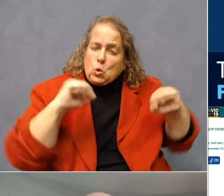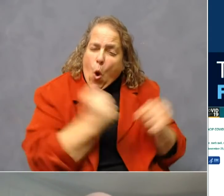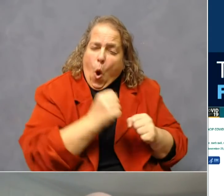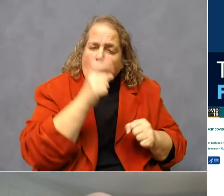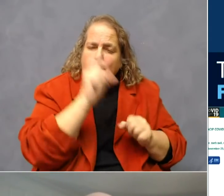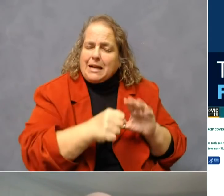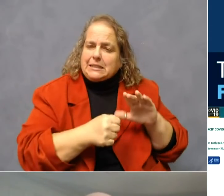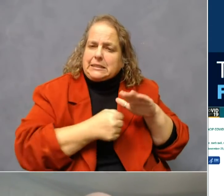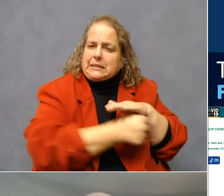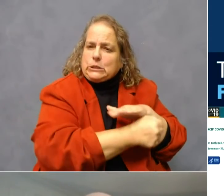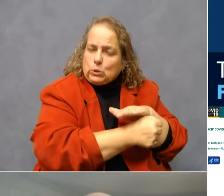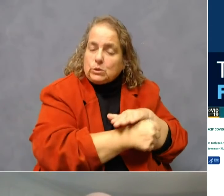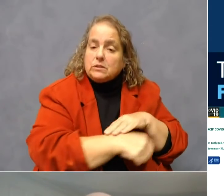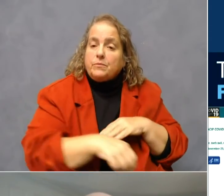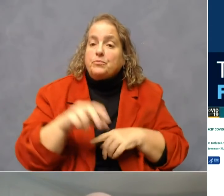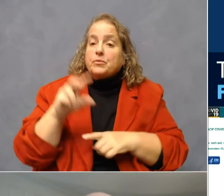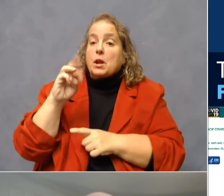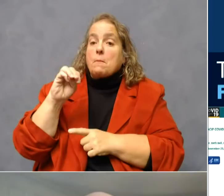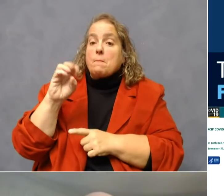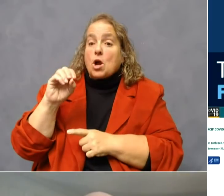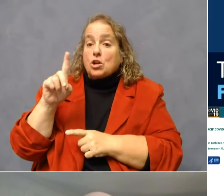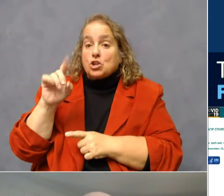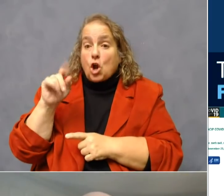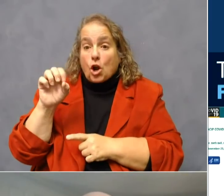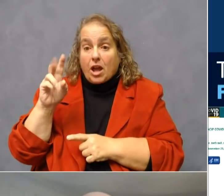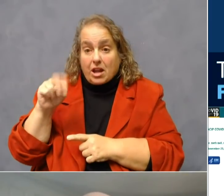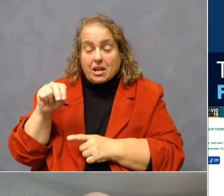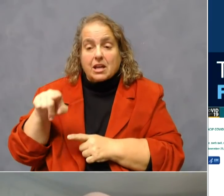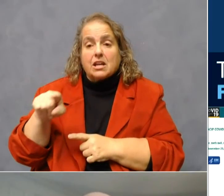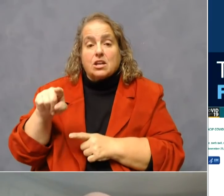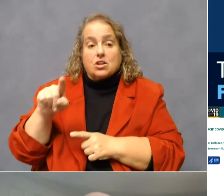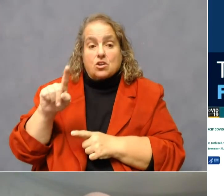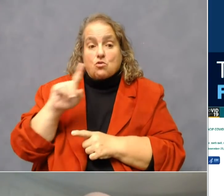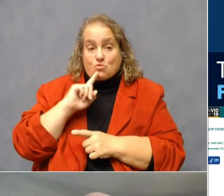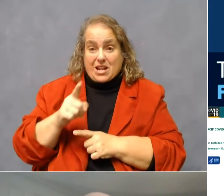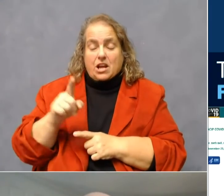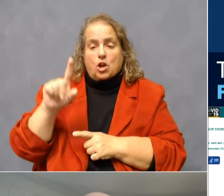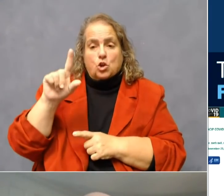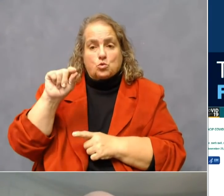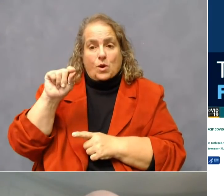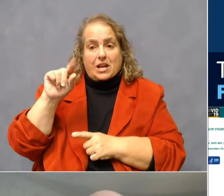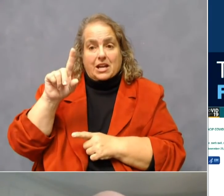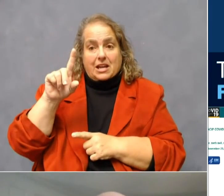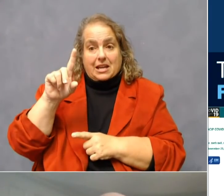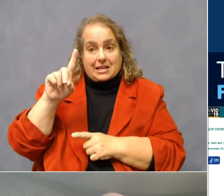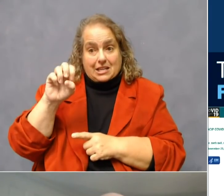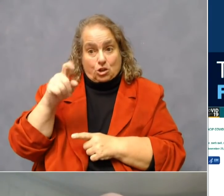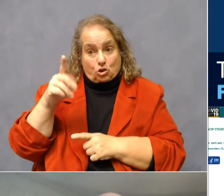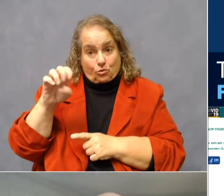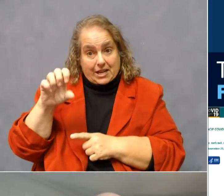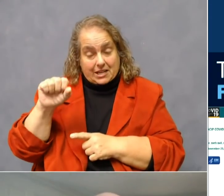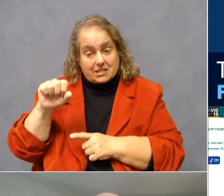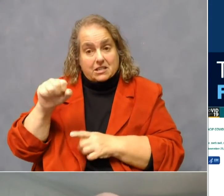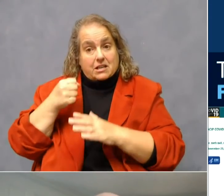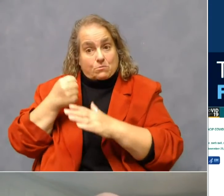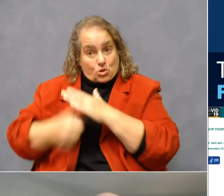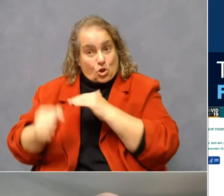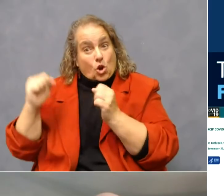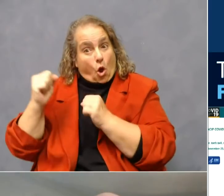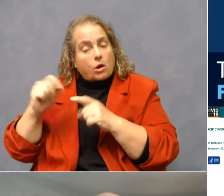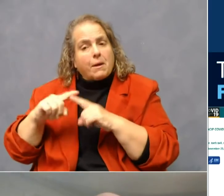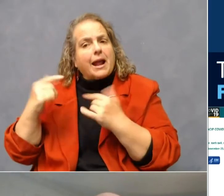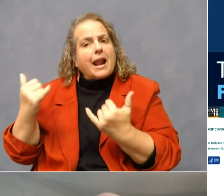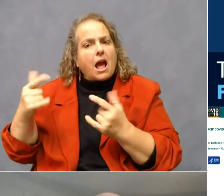thought had to be stored at minus 20 degrees Celsius, which is still pretty cold, but we now have found in the recent weeks that it can